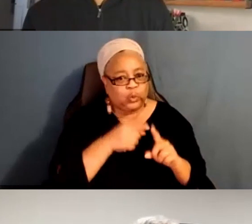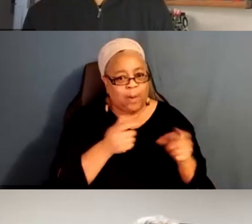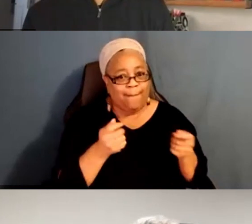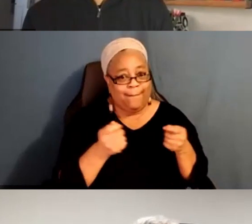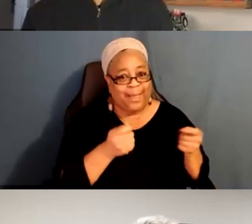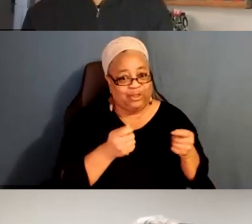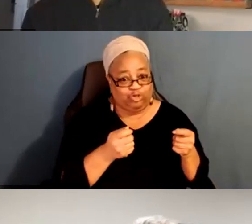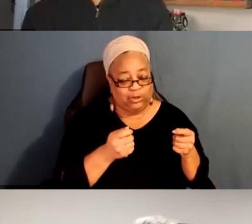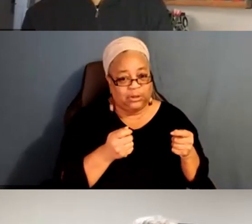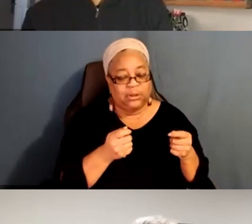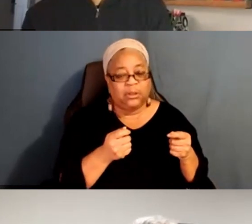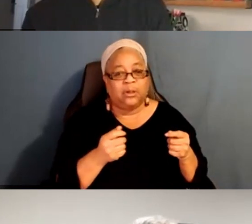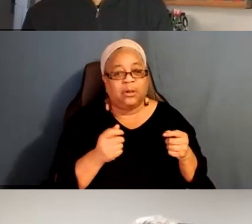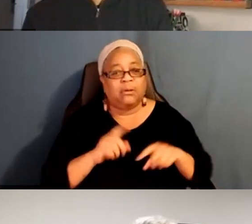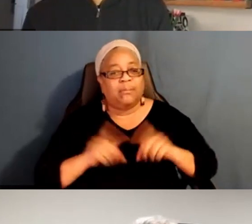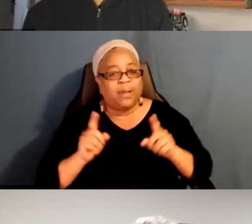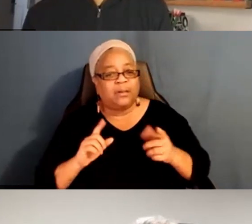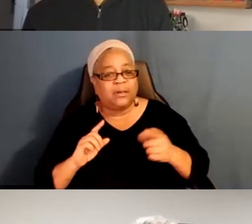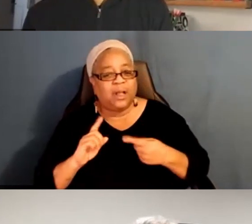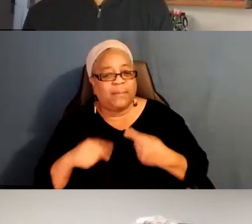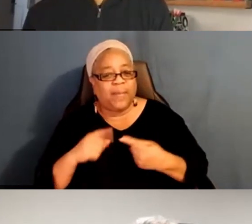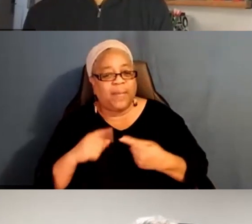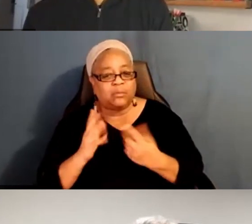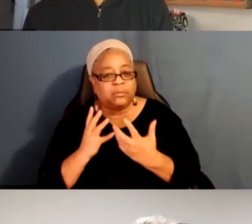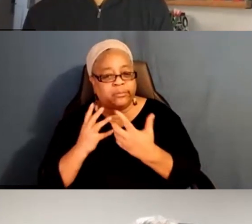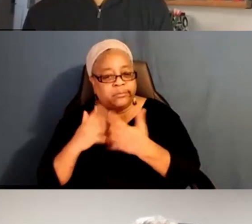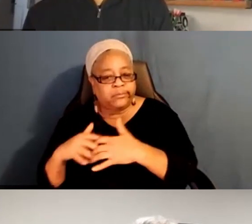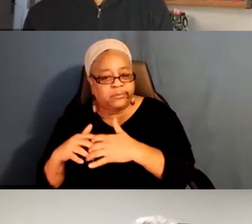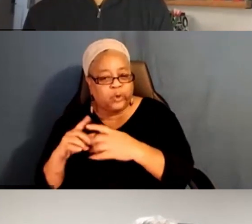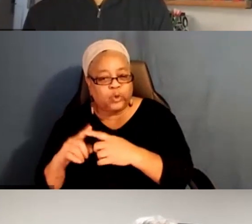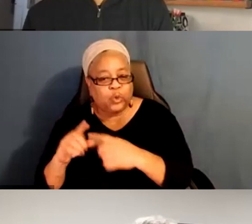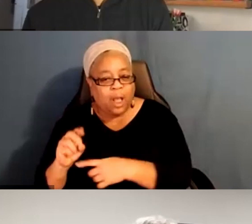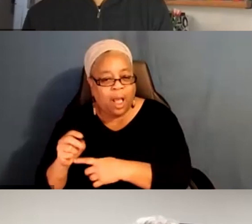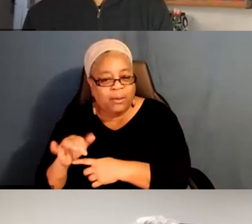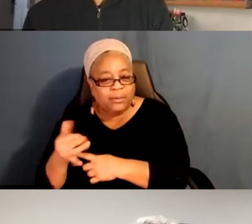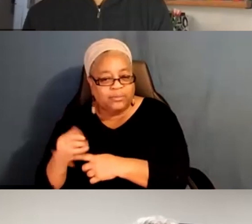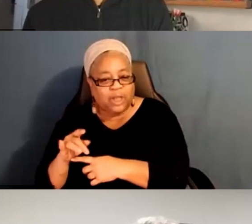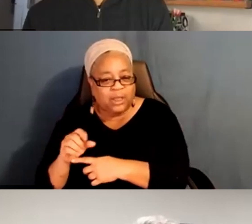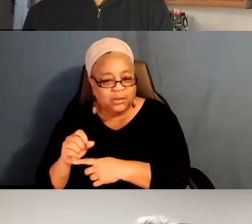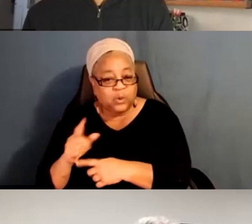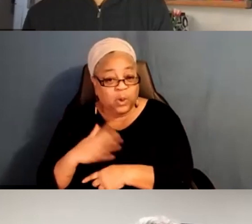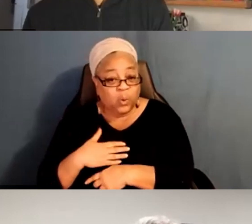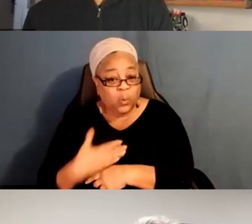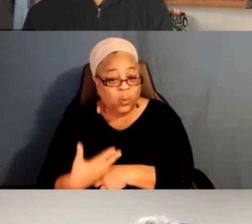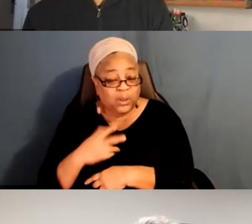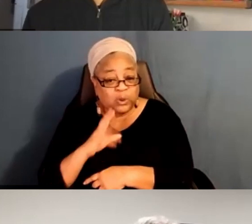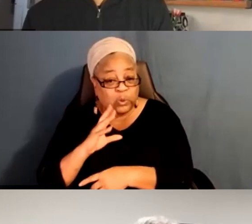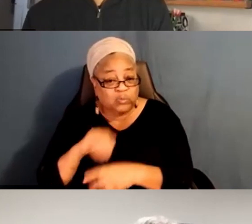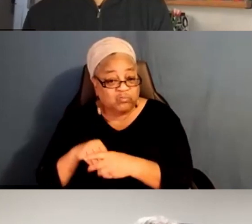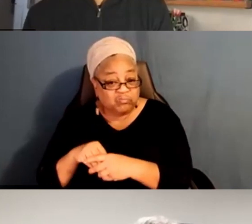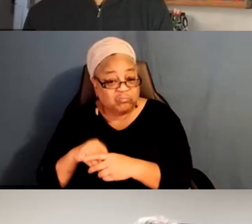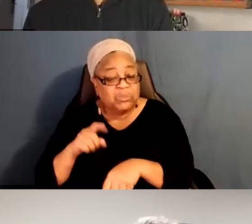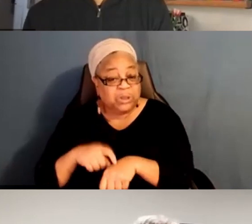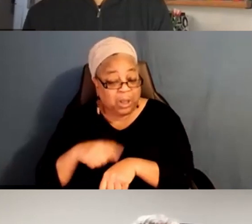classical sense, but more about an attunement to the objects in which we are willing to invest our time and attention